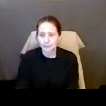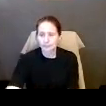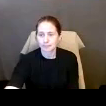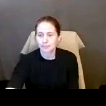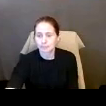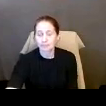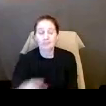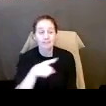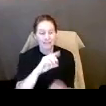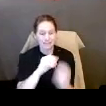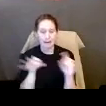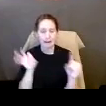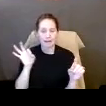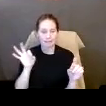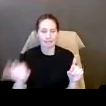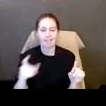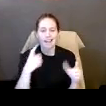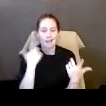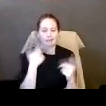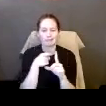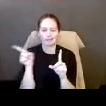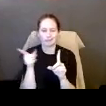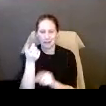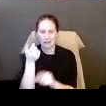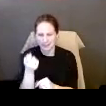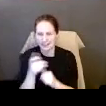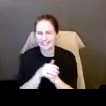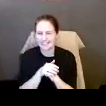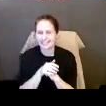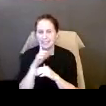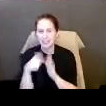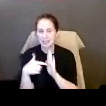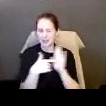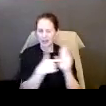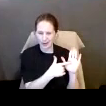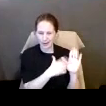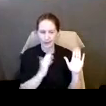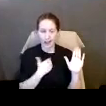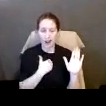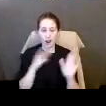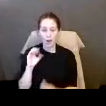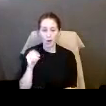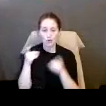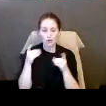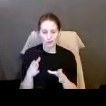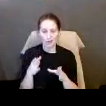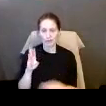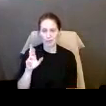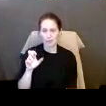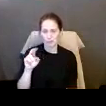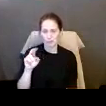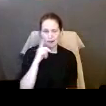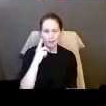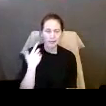is Site 9, and I'm just going to digress for a minute and do a bit of showing off. Our co-director, Brian Kramer, has been building